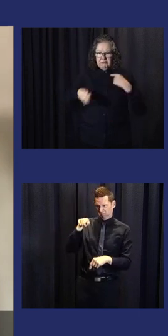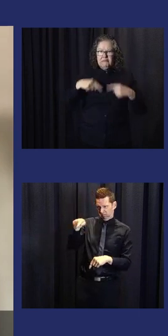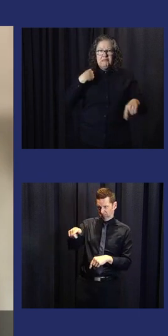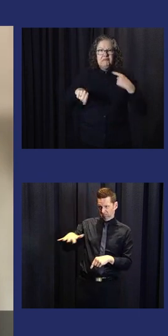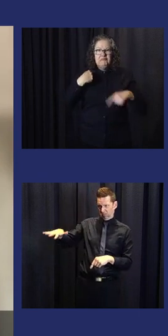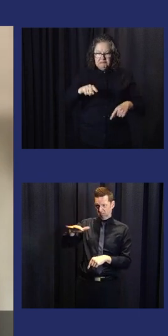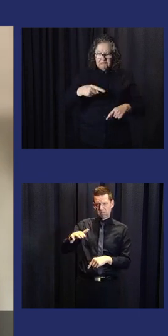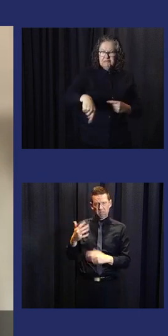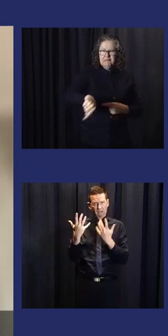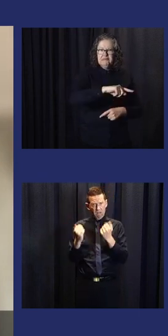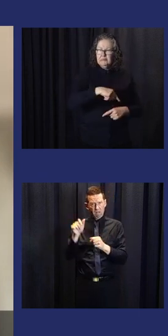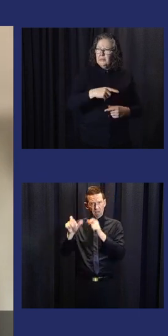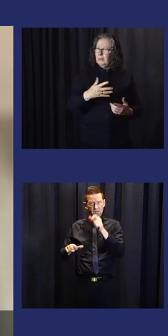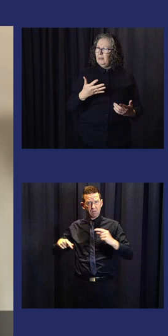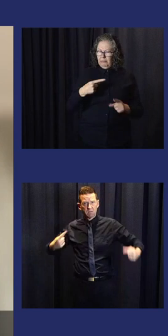an